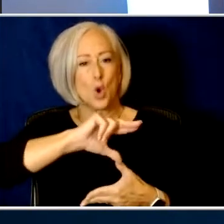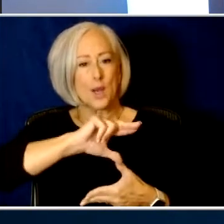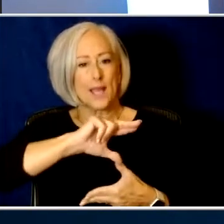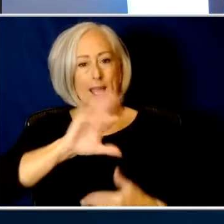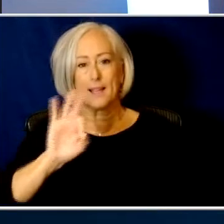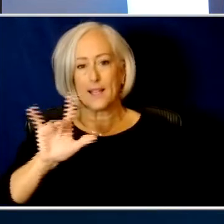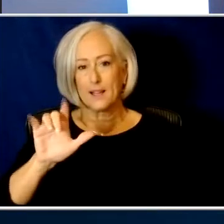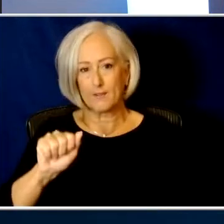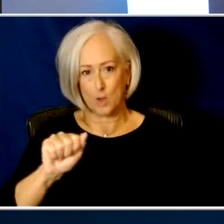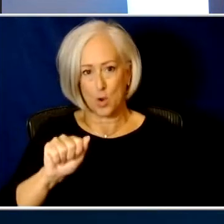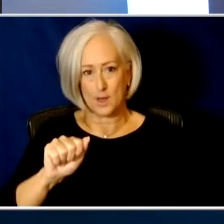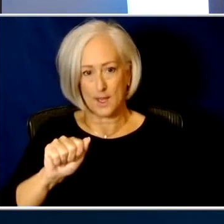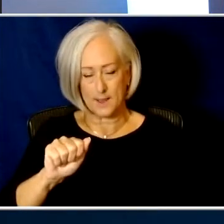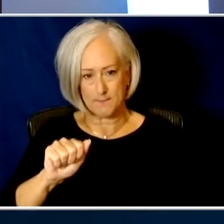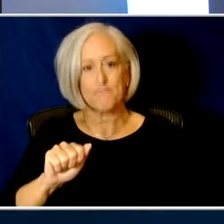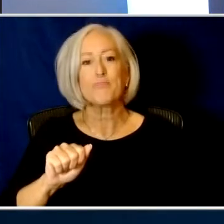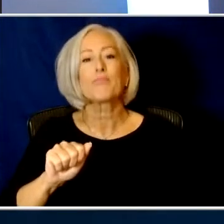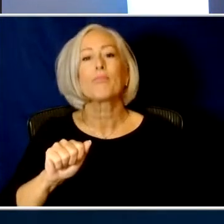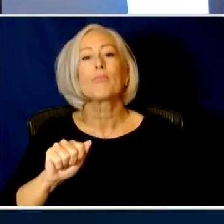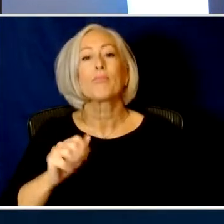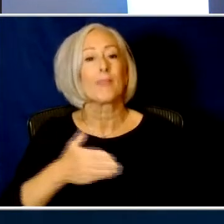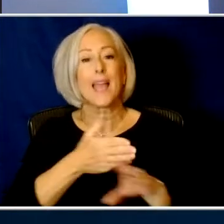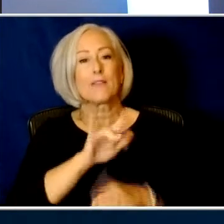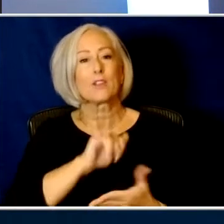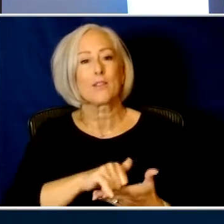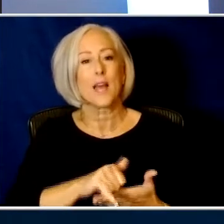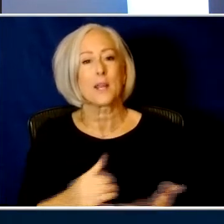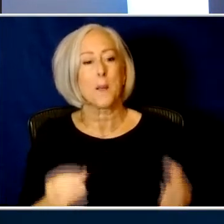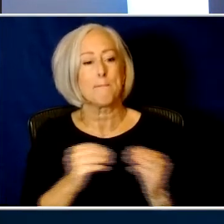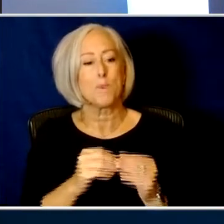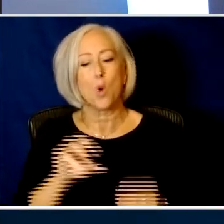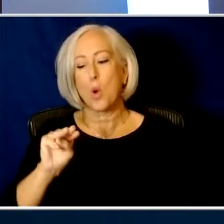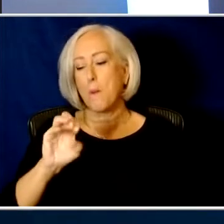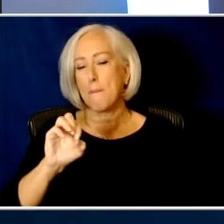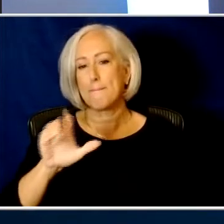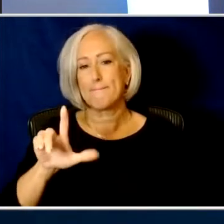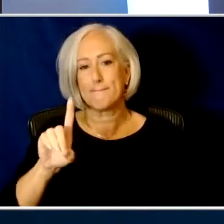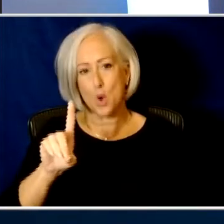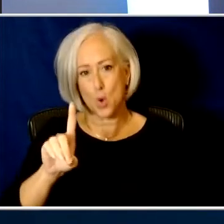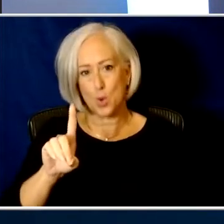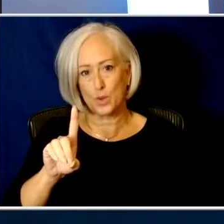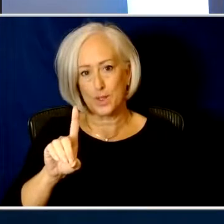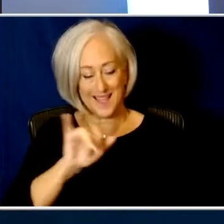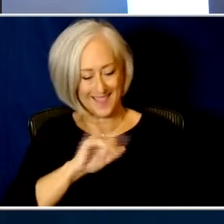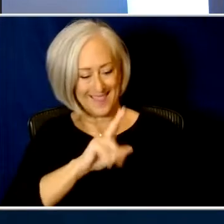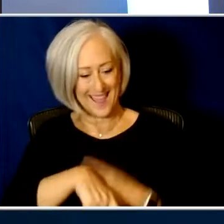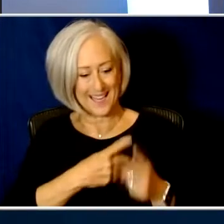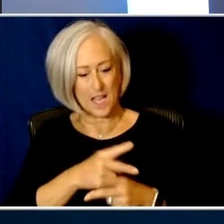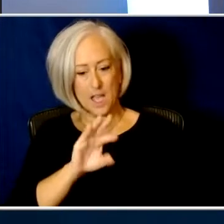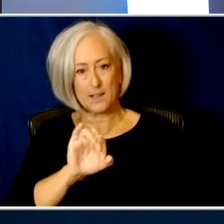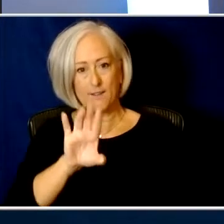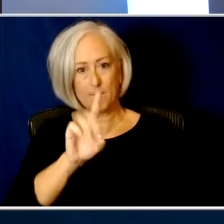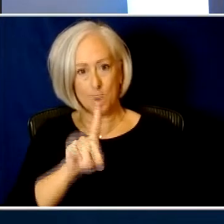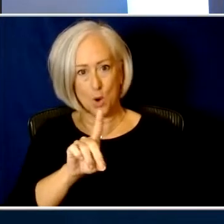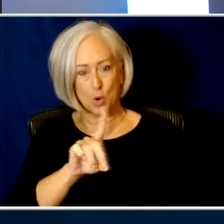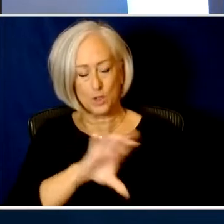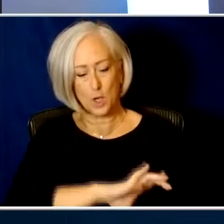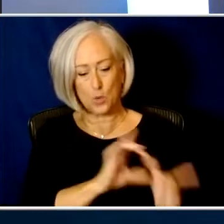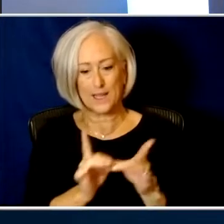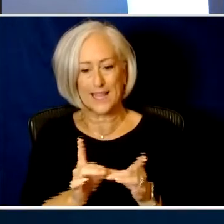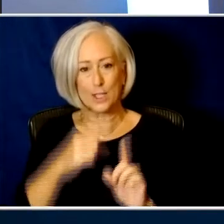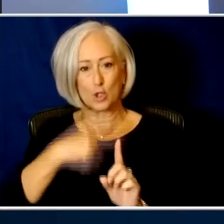post-hurricane, there's more mold. And that's led, that the type of mold is linked to the climate change that's occurring. We know that mold causes